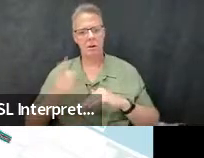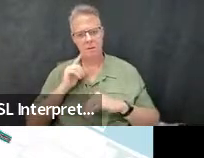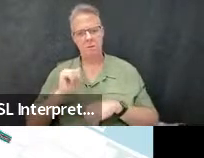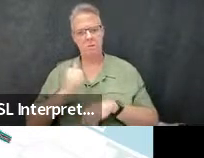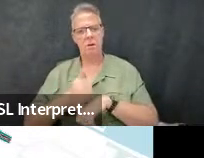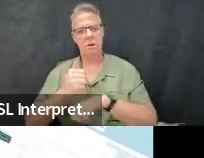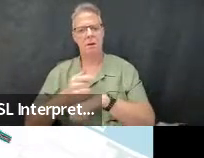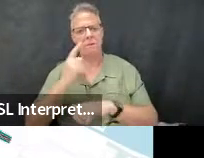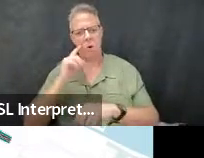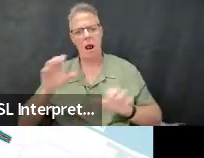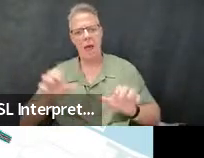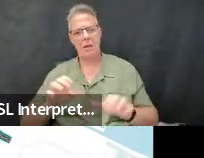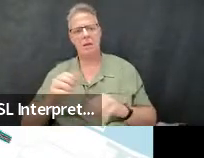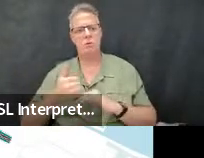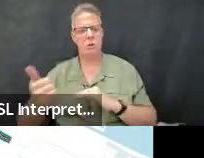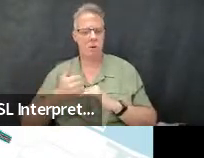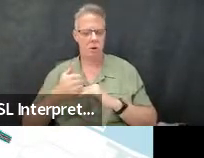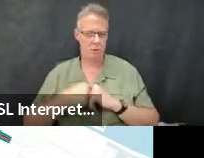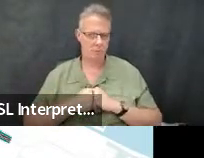located.